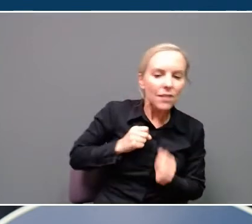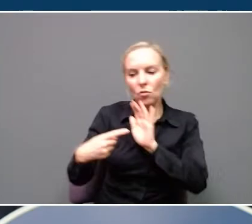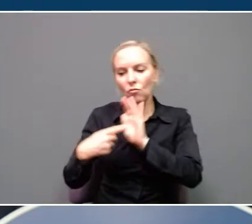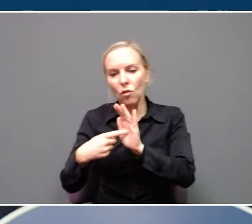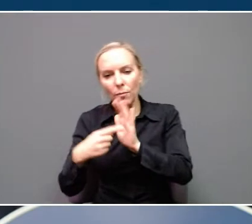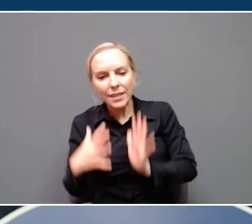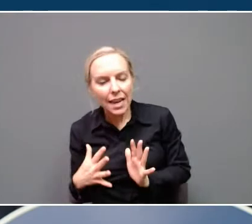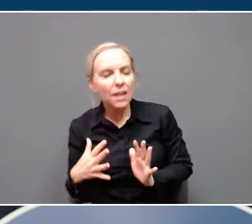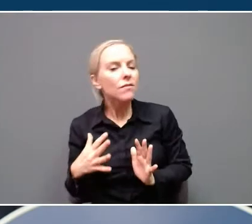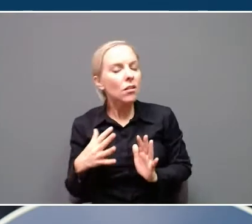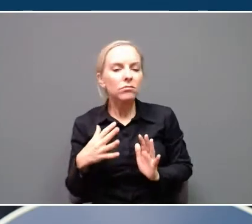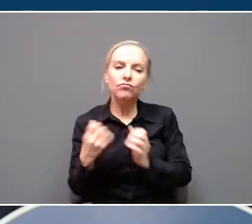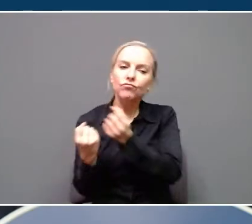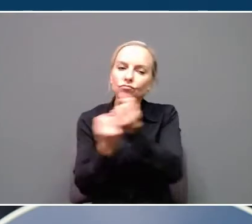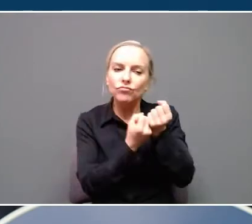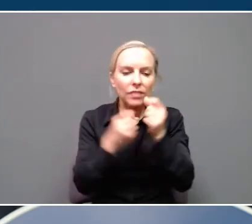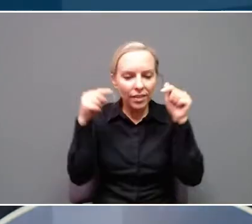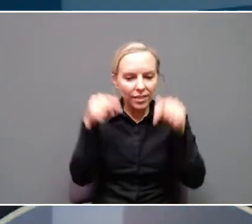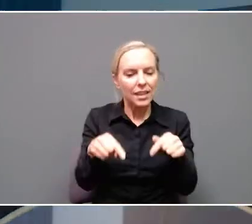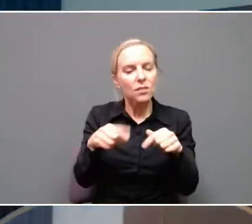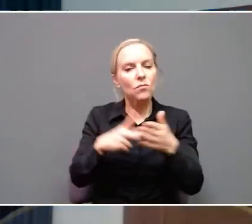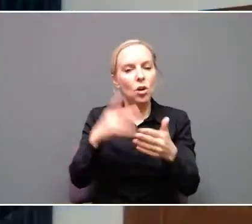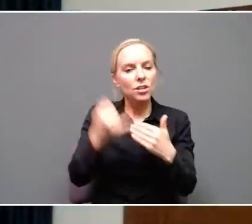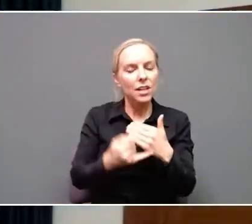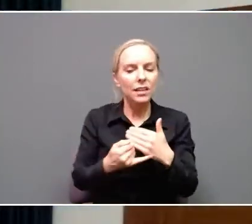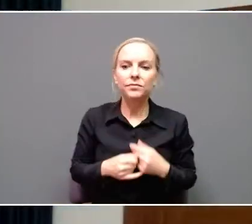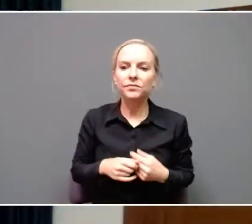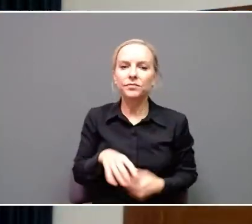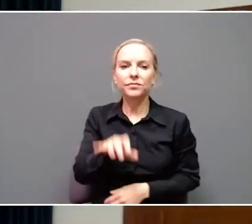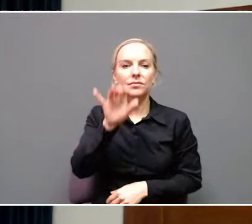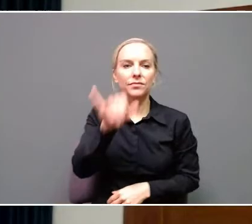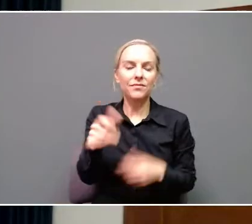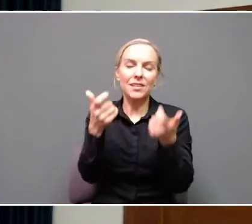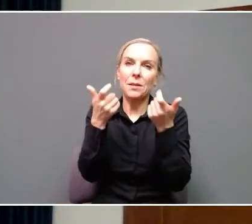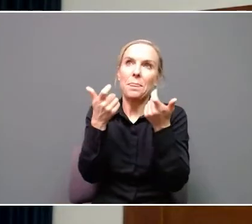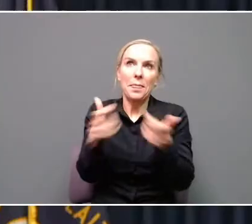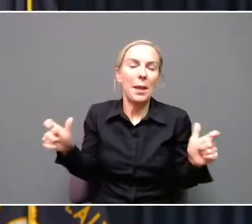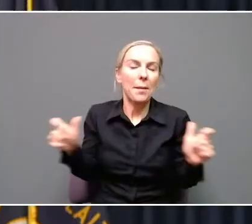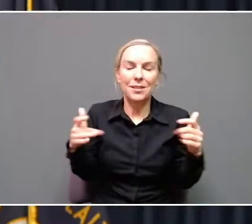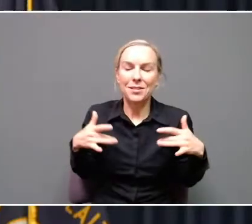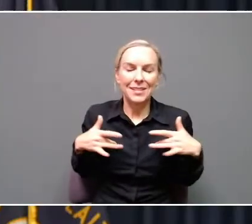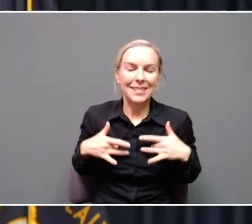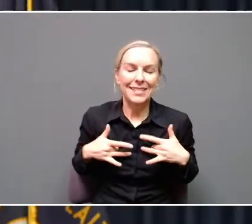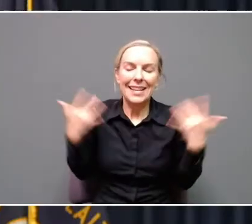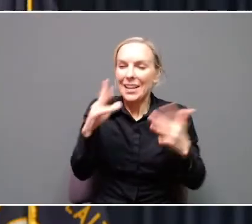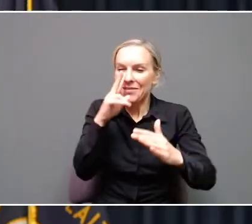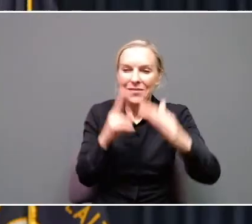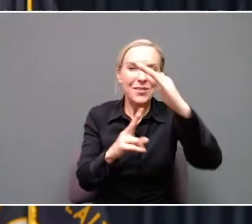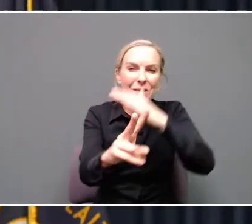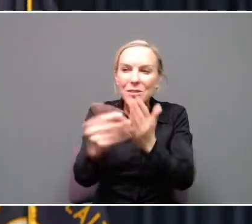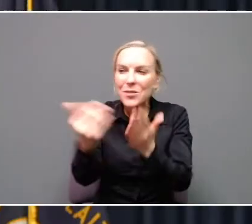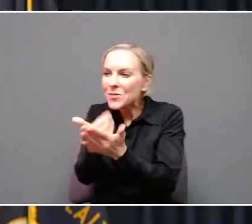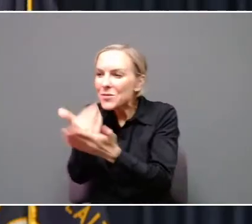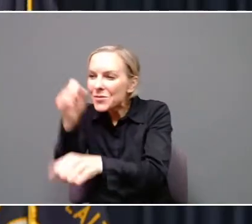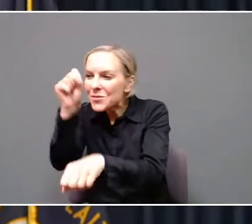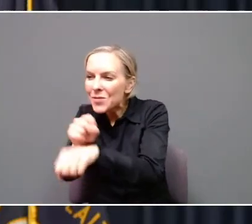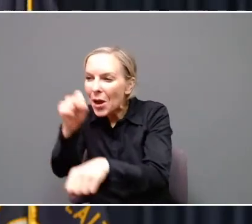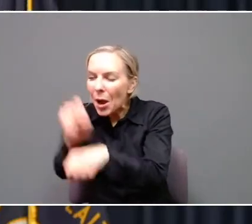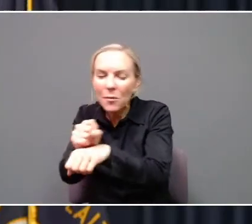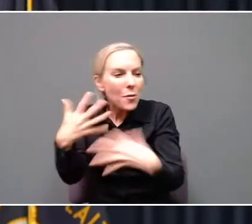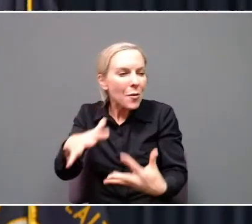the area. All right, so that is a big, bright, exciting future. These new jobs, lowest unemployment rate